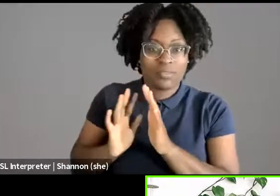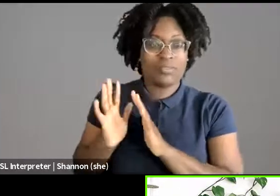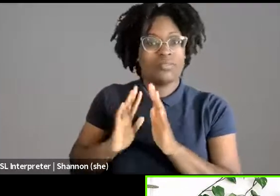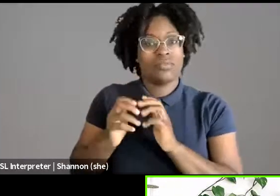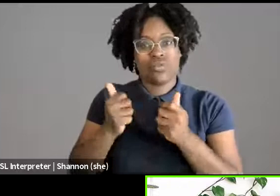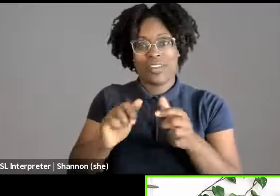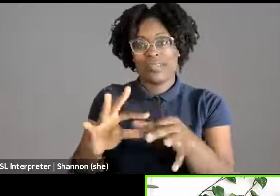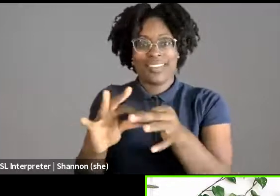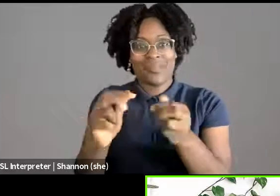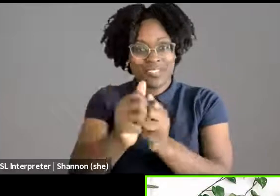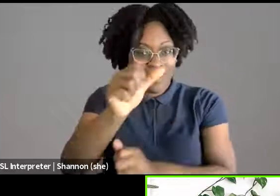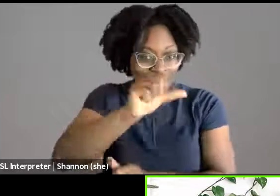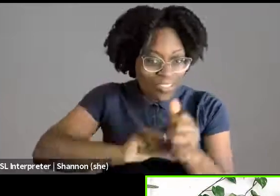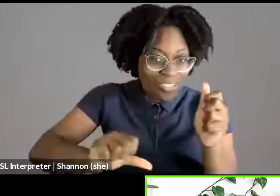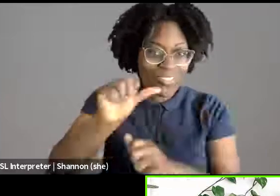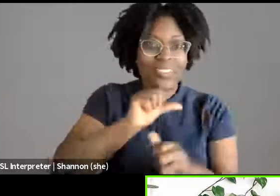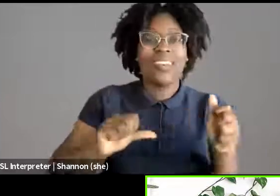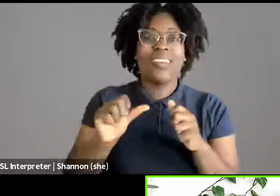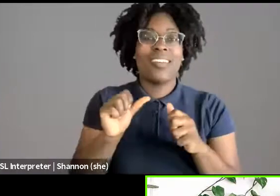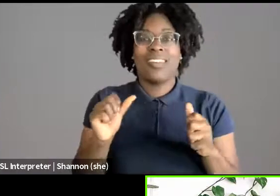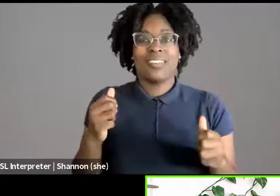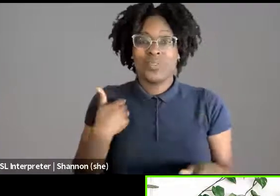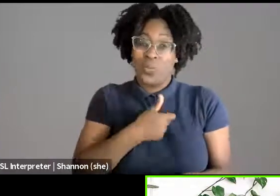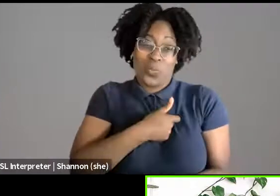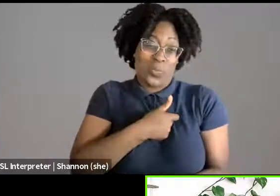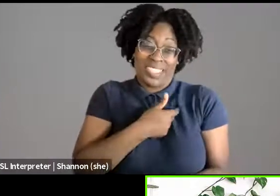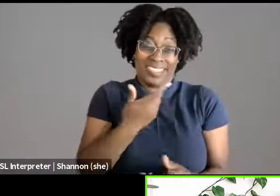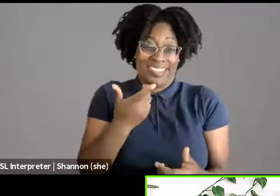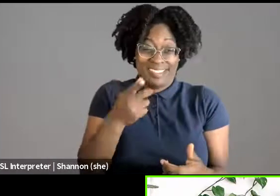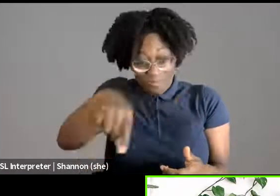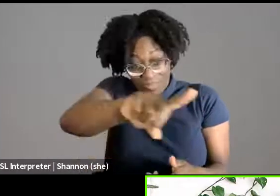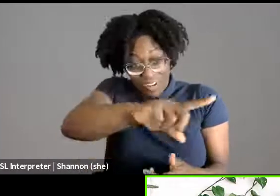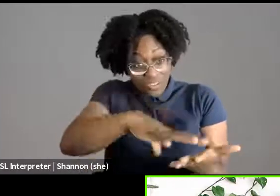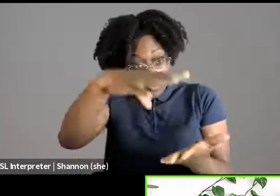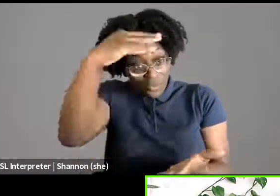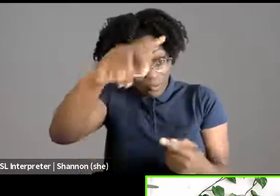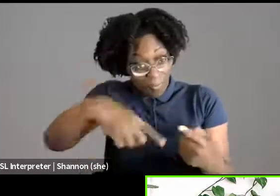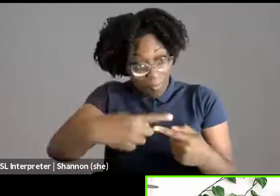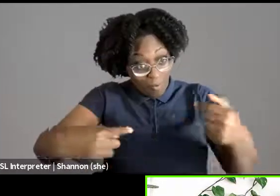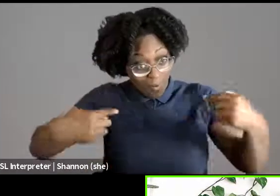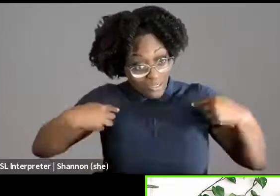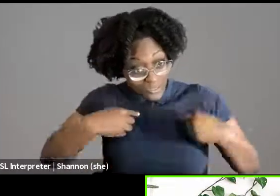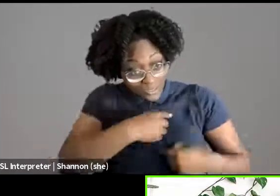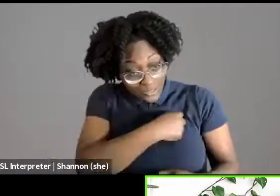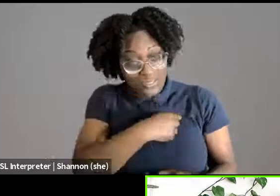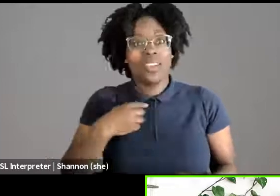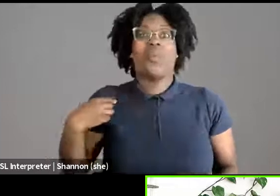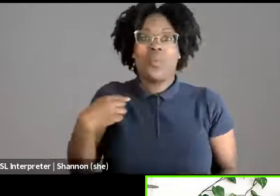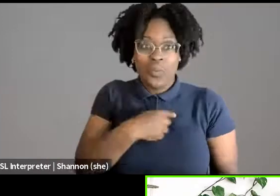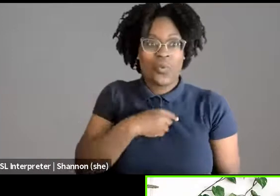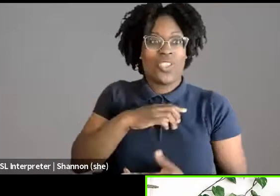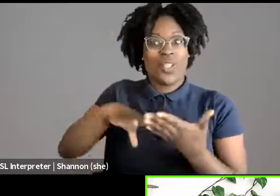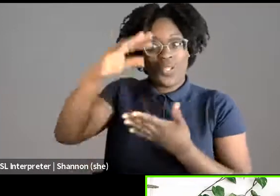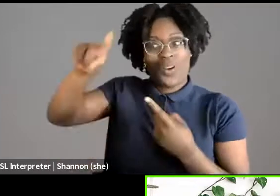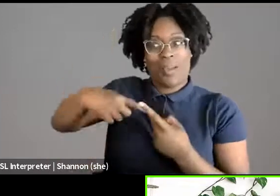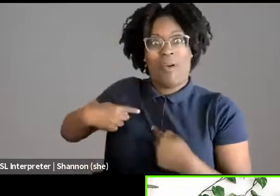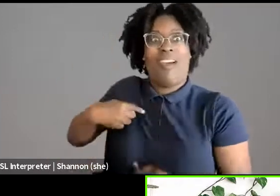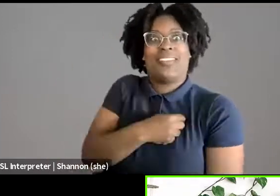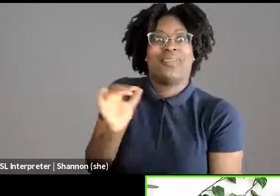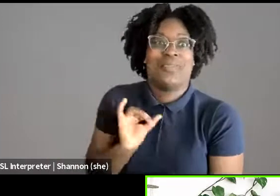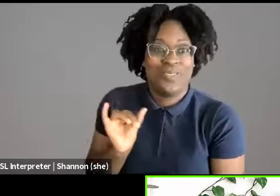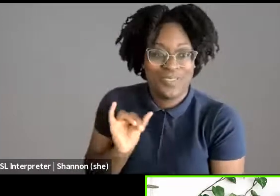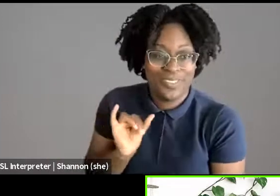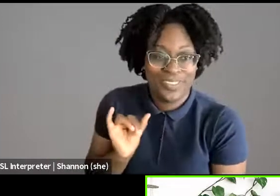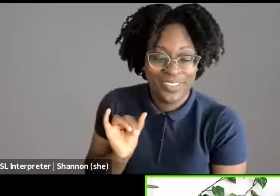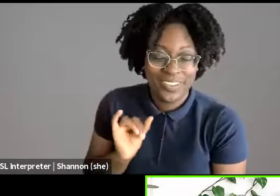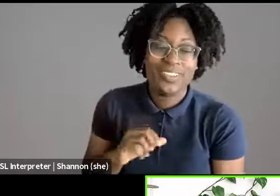you about our own histories, our own cultures, our own languages. But yeah, certainly that effort is